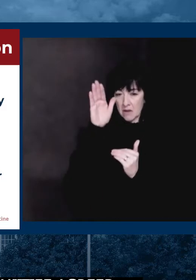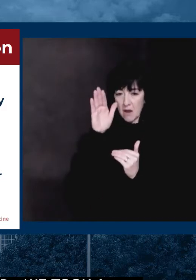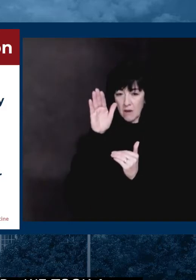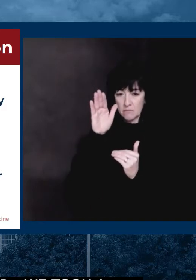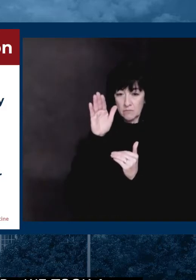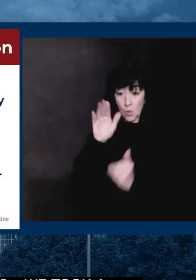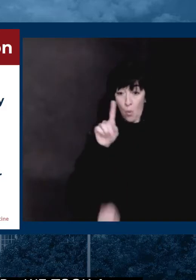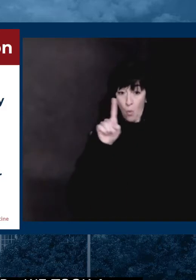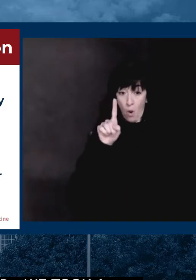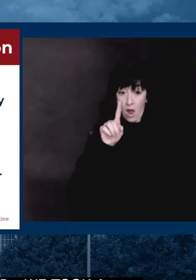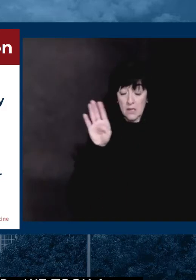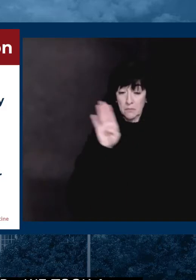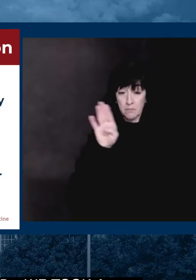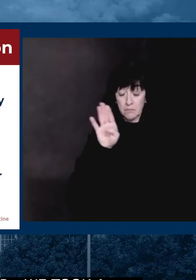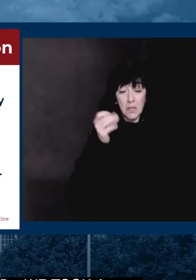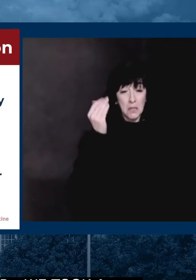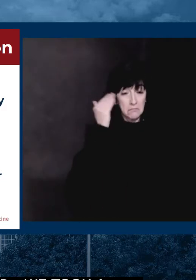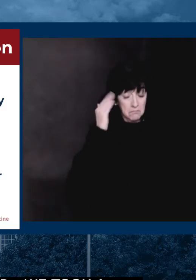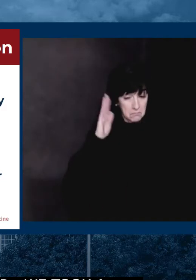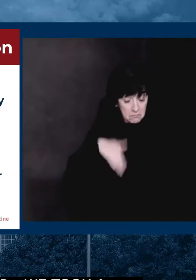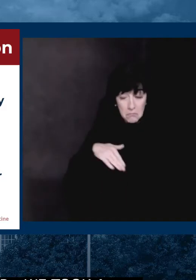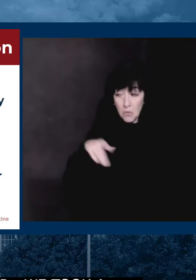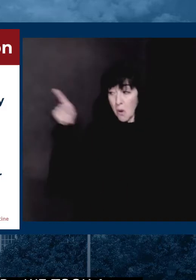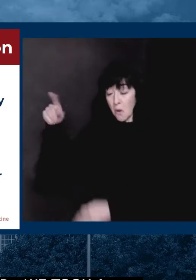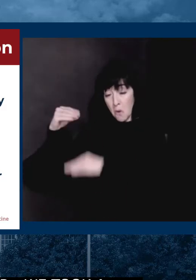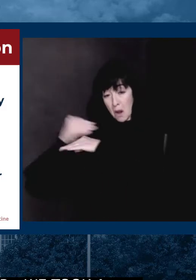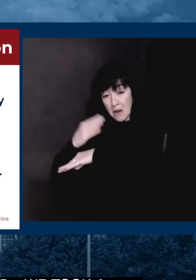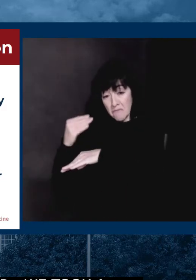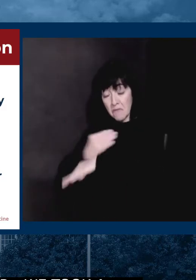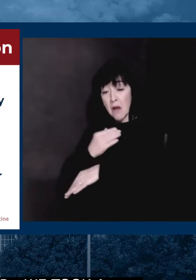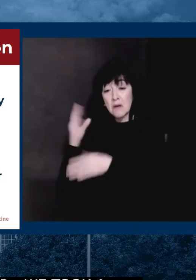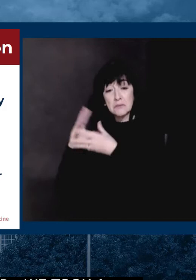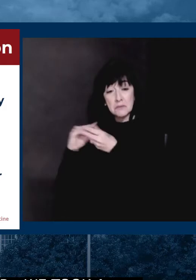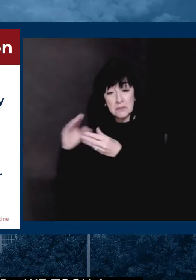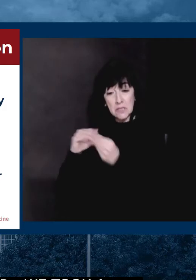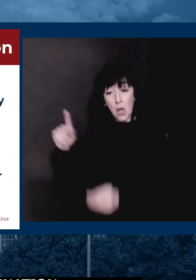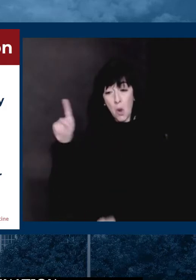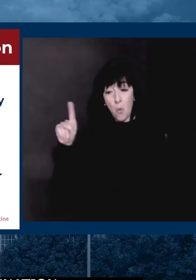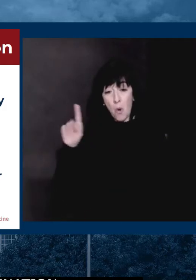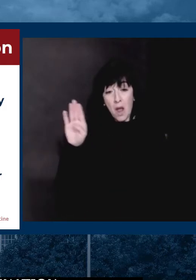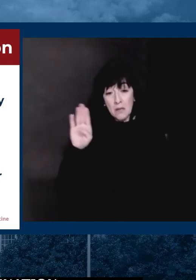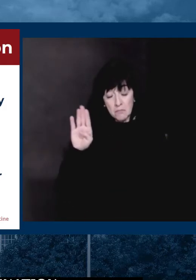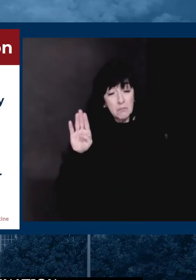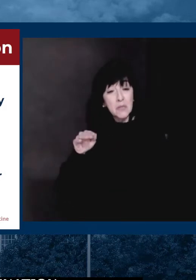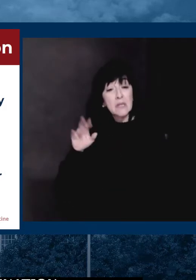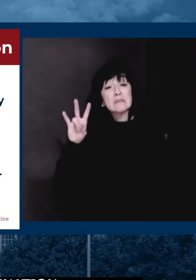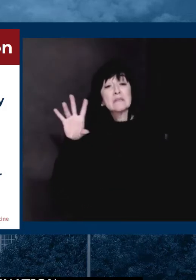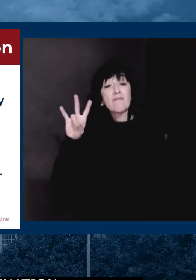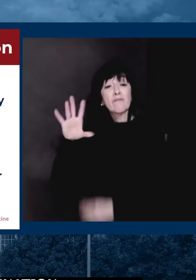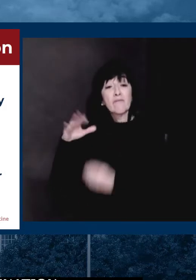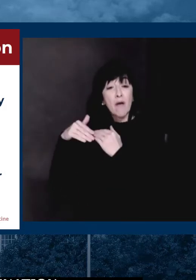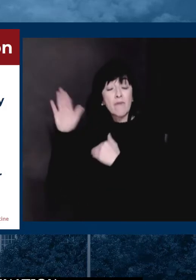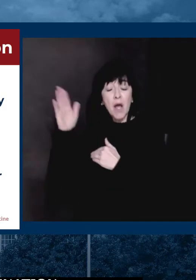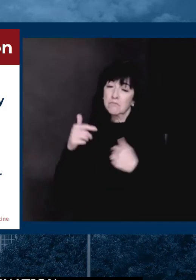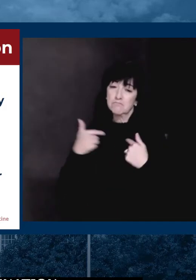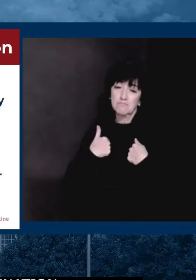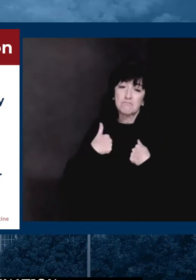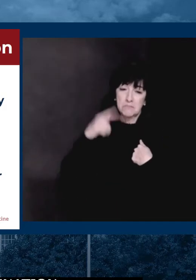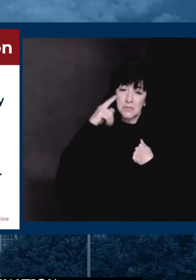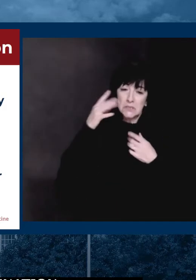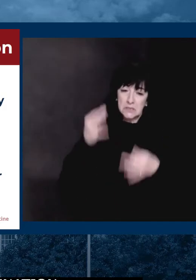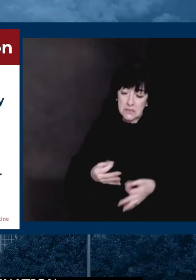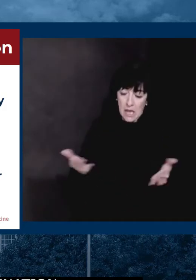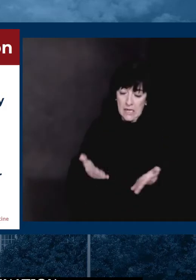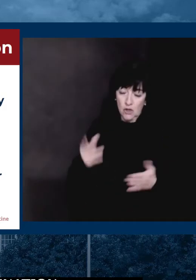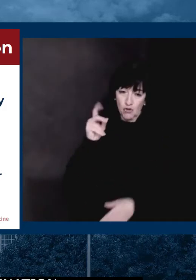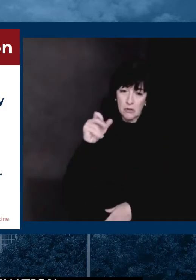1B. As we know, and as the governor talked about, saving lives, decreasing hospitalizations are a